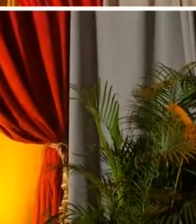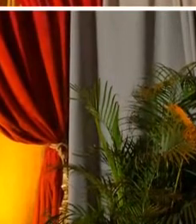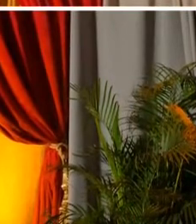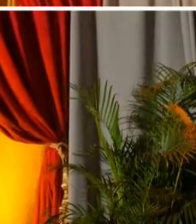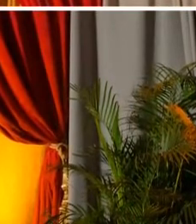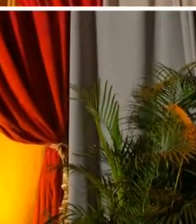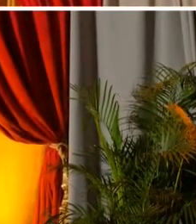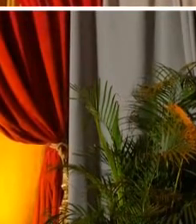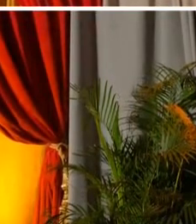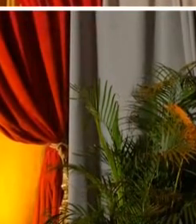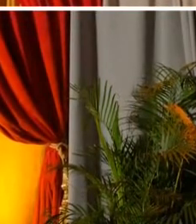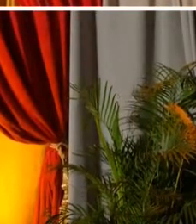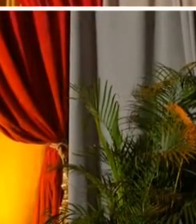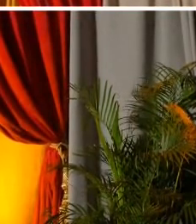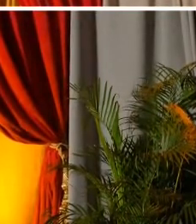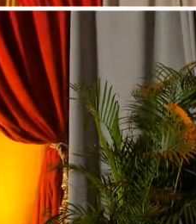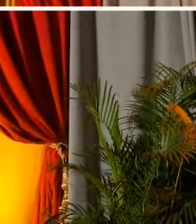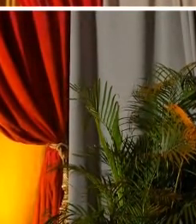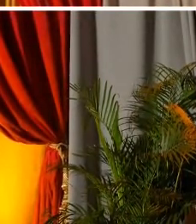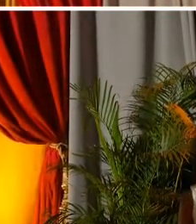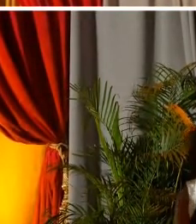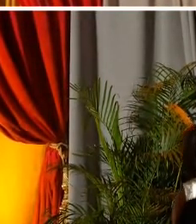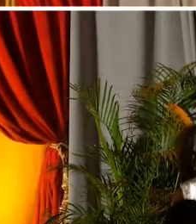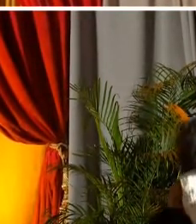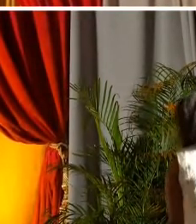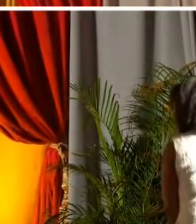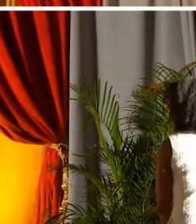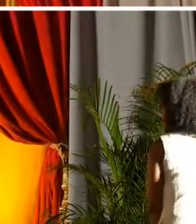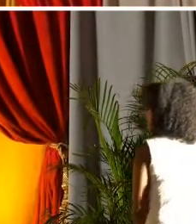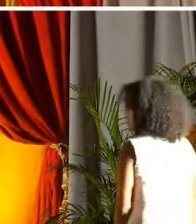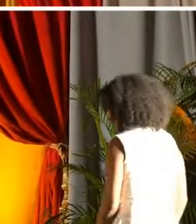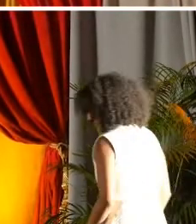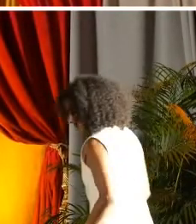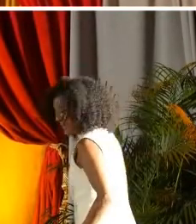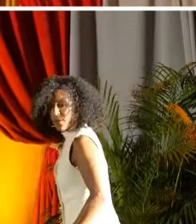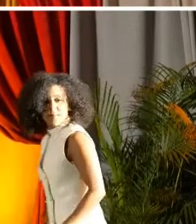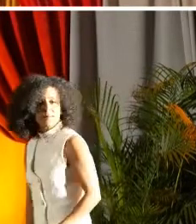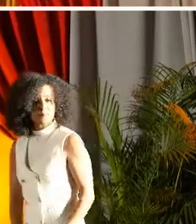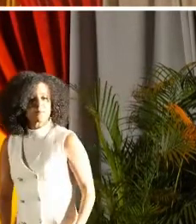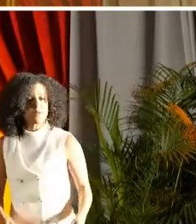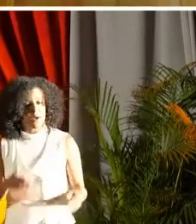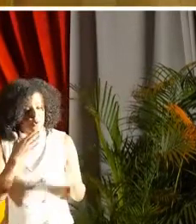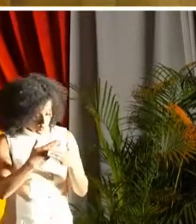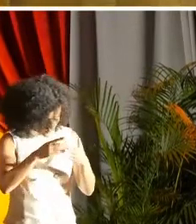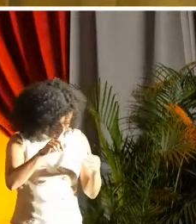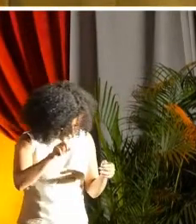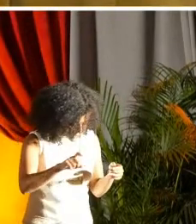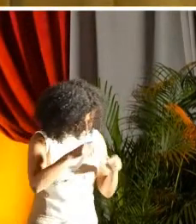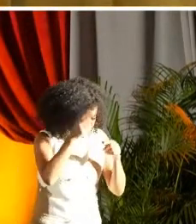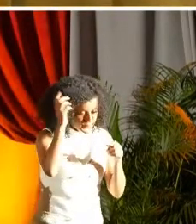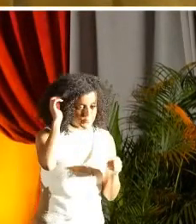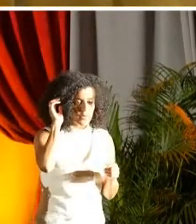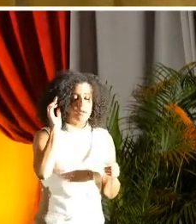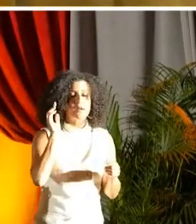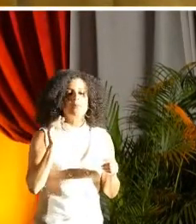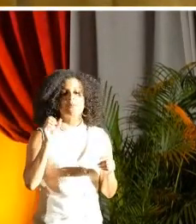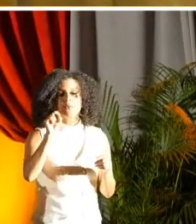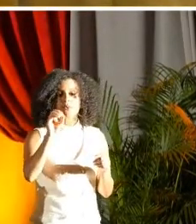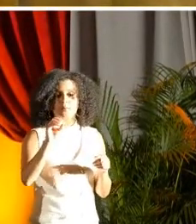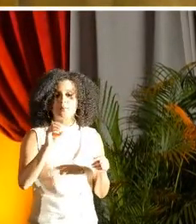and then we're going to go to the audience. So be thinking of good, hard questions for these panels.